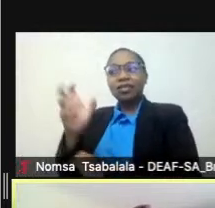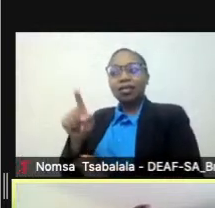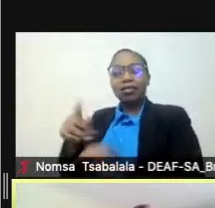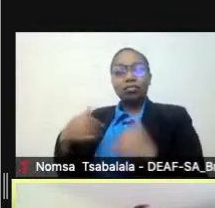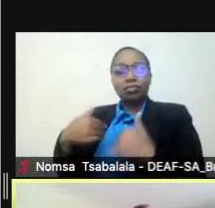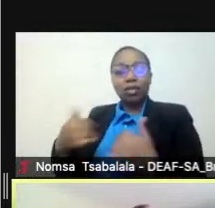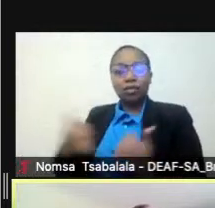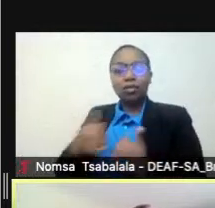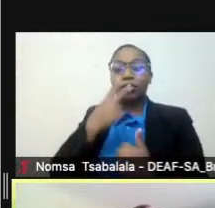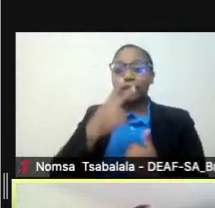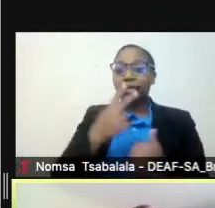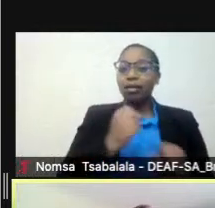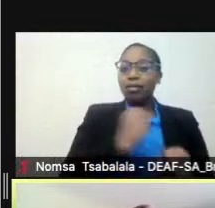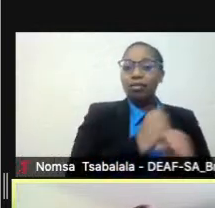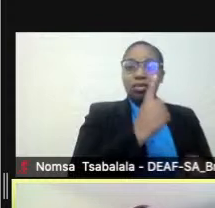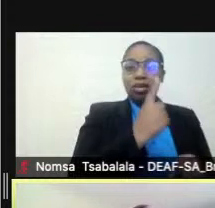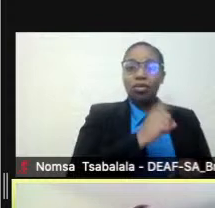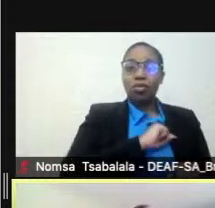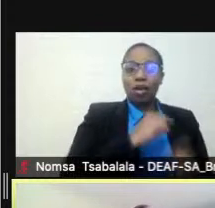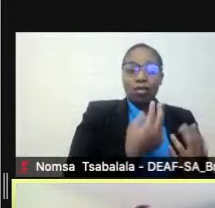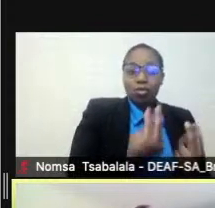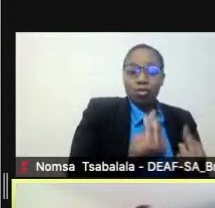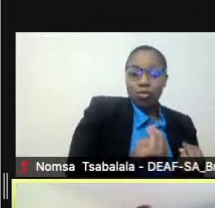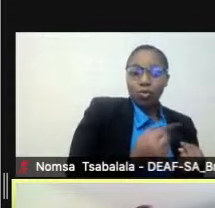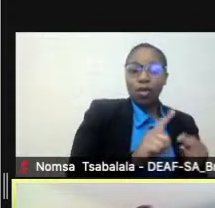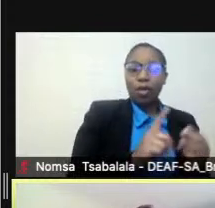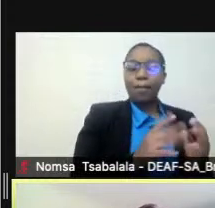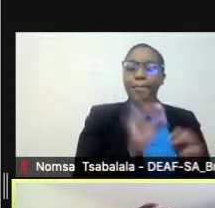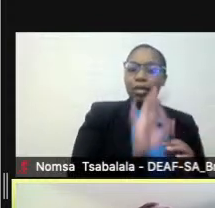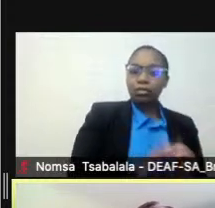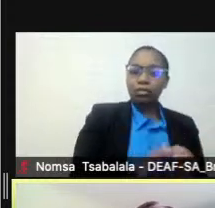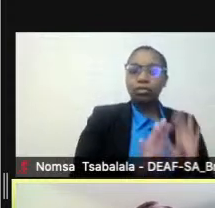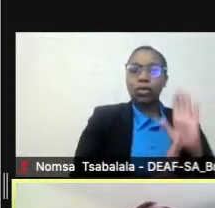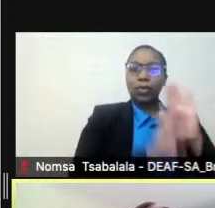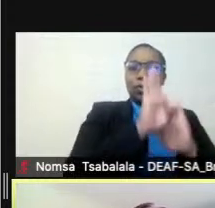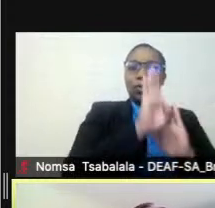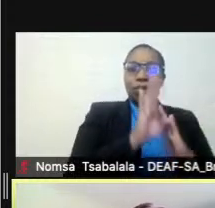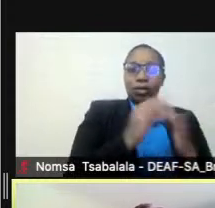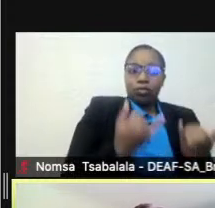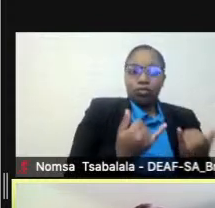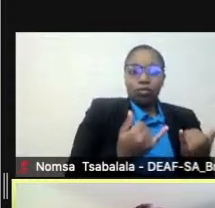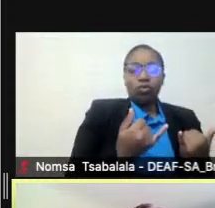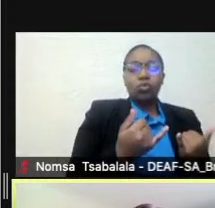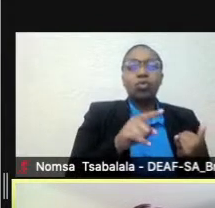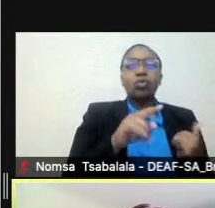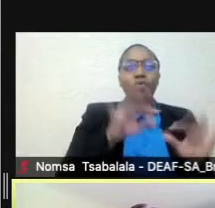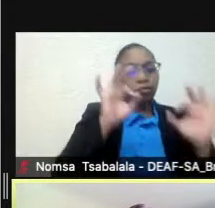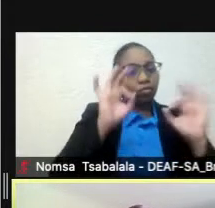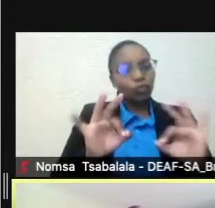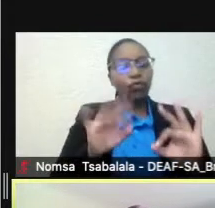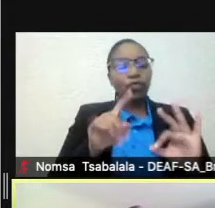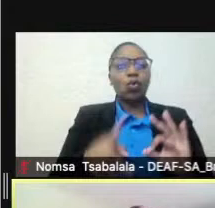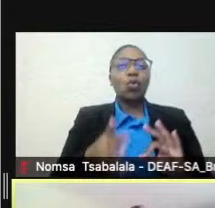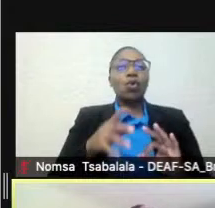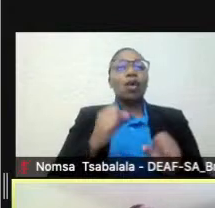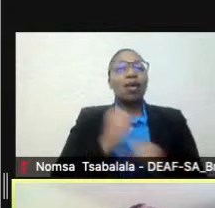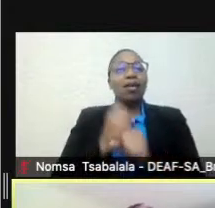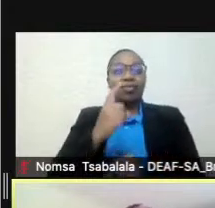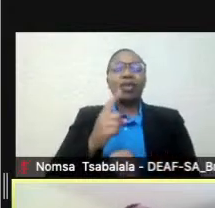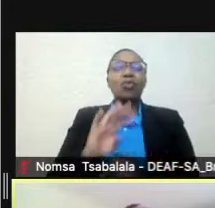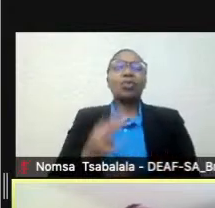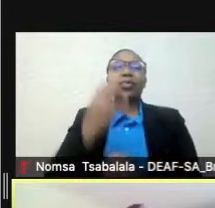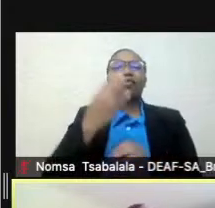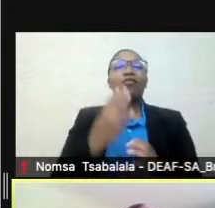I think, with the updates of the metrics today, is going to officially be in the fourth wave according to this metric.